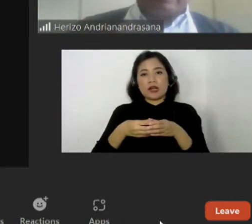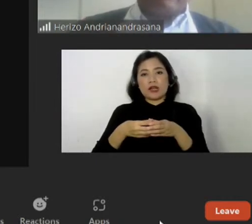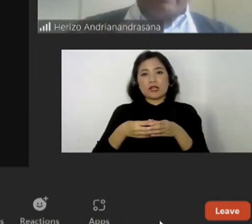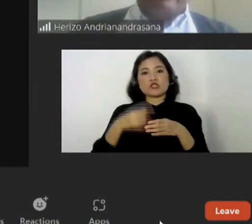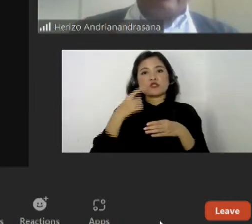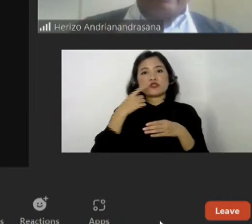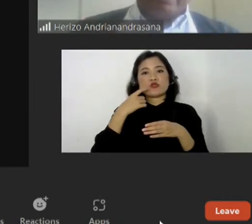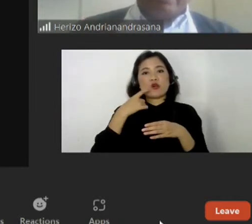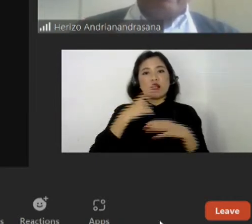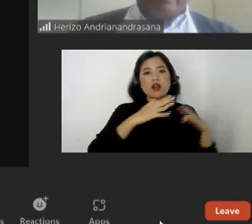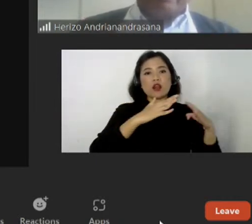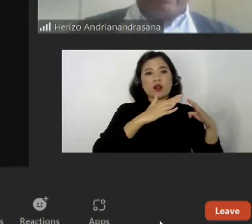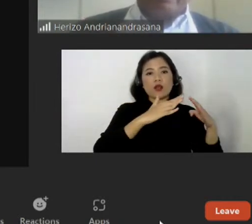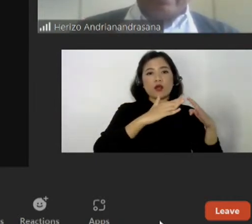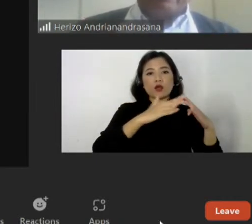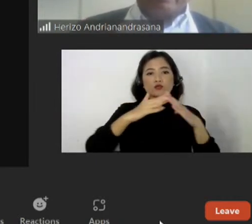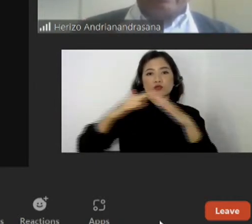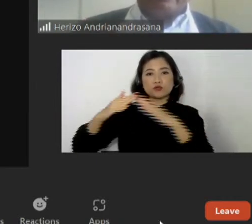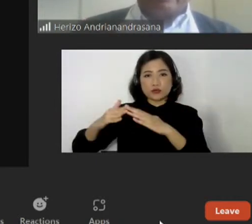household survey